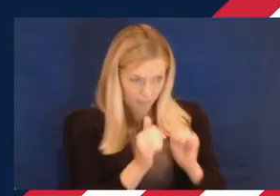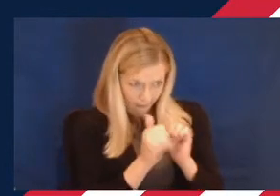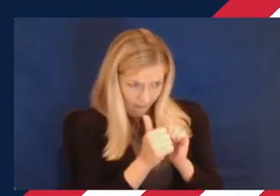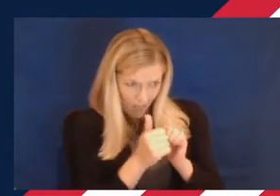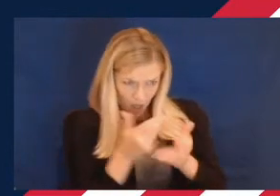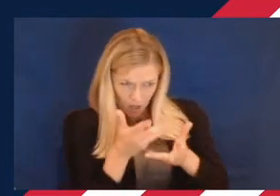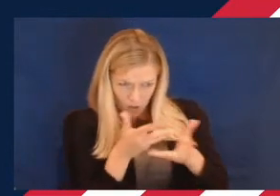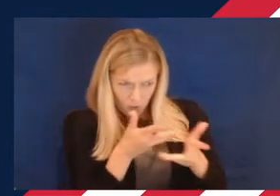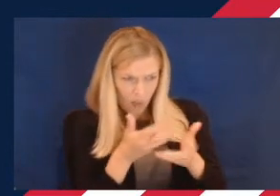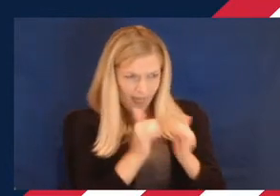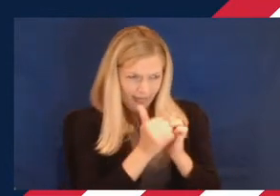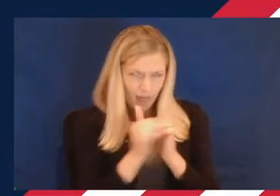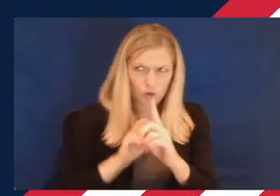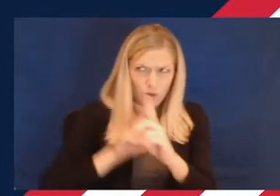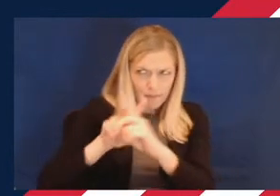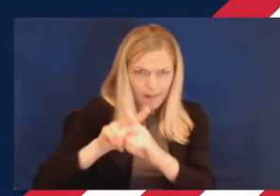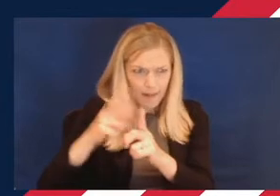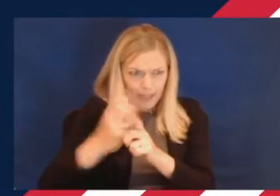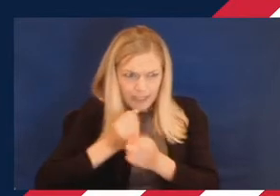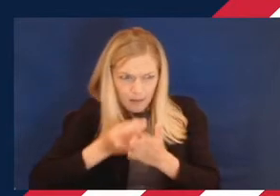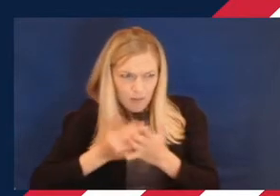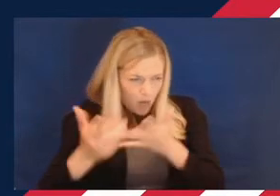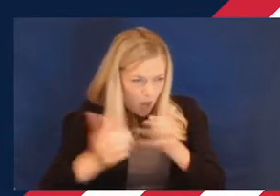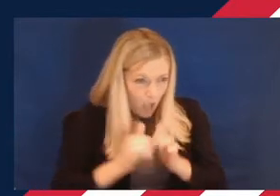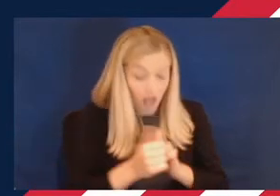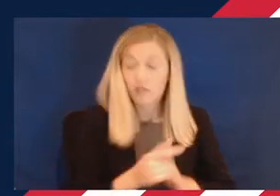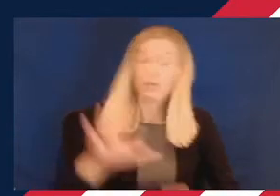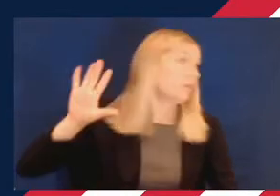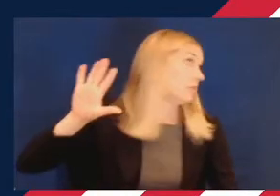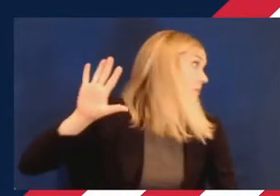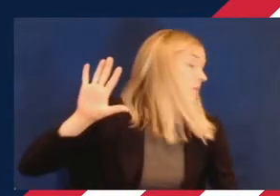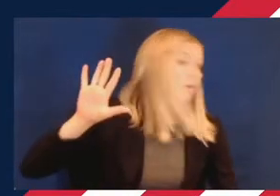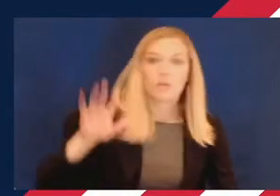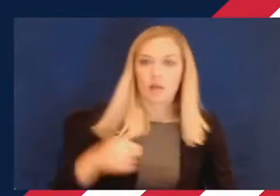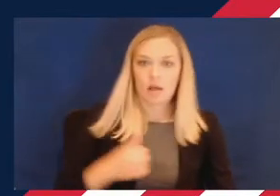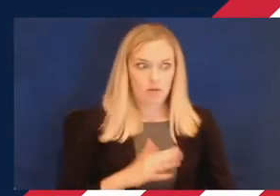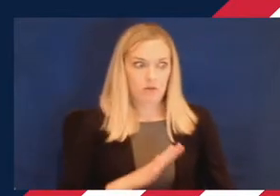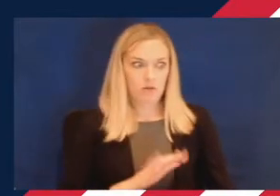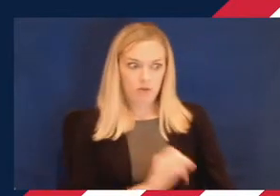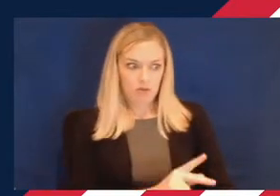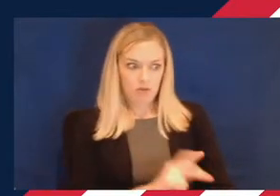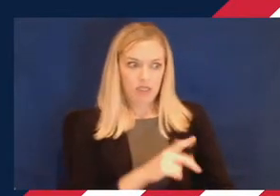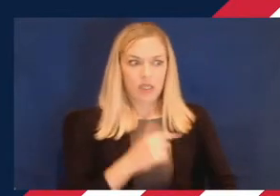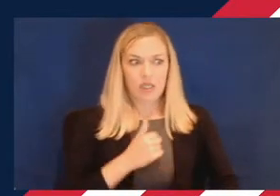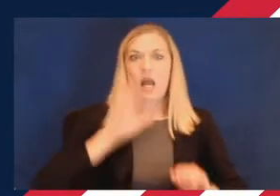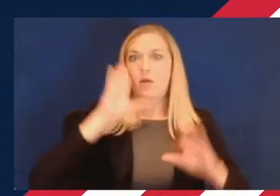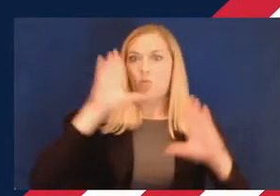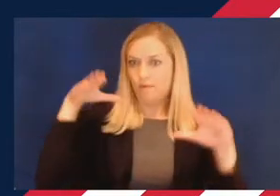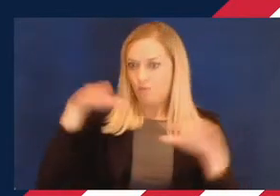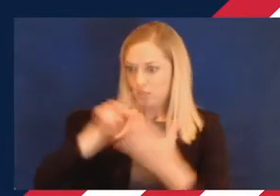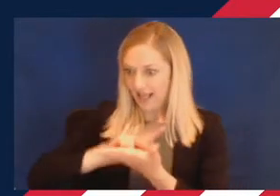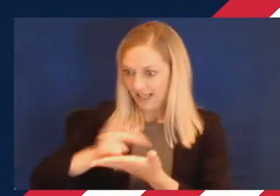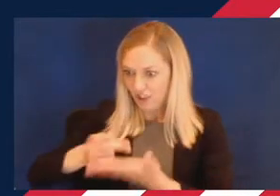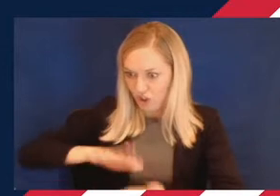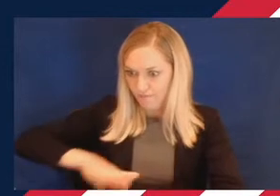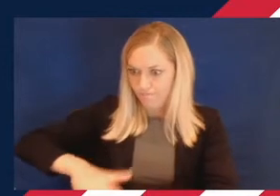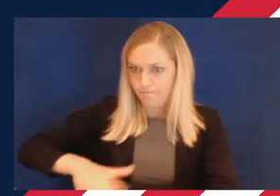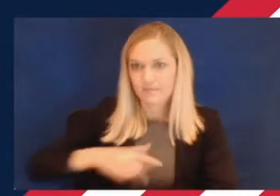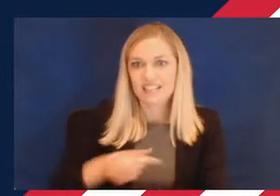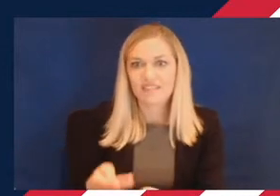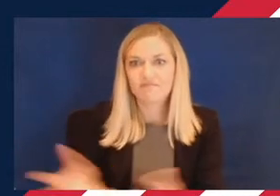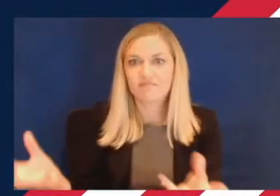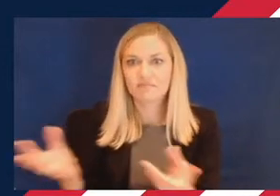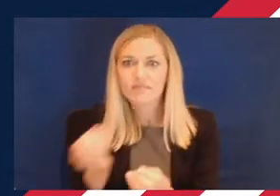you know? And I'm like, okay, I'm going to go feed the community and the healthcare workers. And that's what I did. That's how I